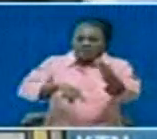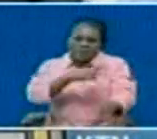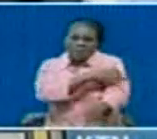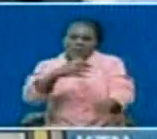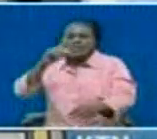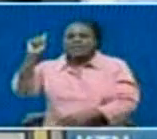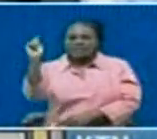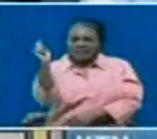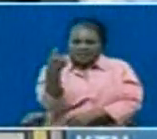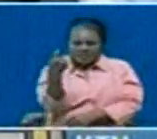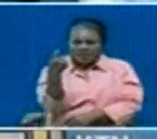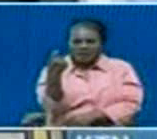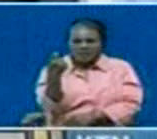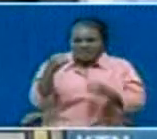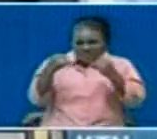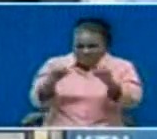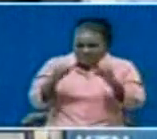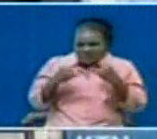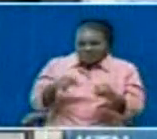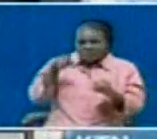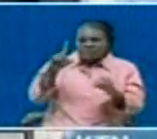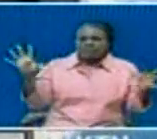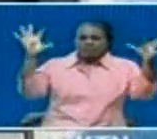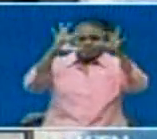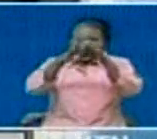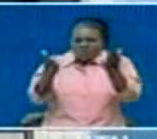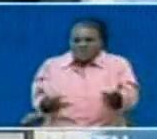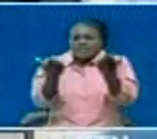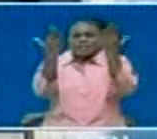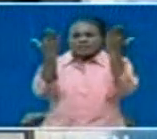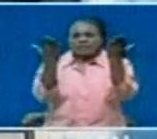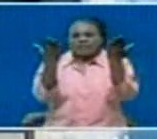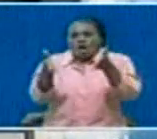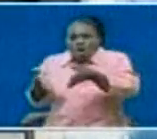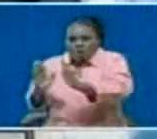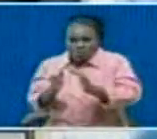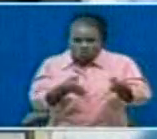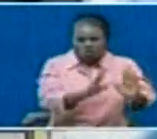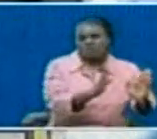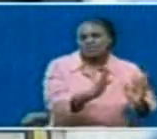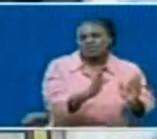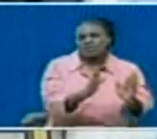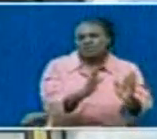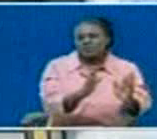Kenyans whose efforts are joined to increase opportunities for all.